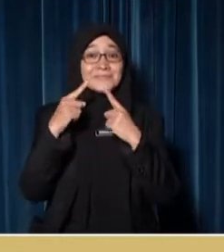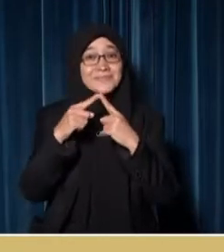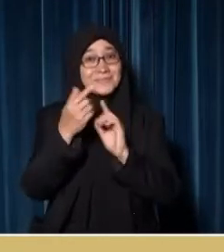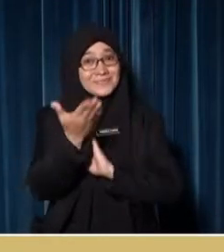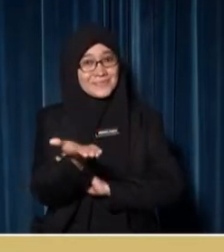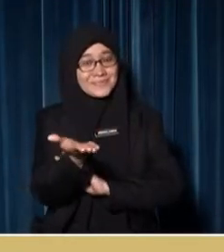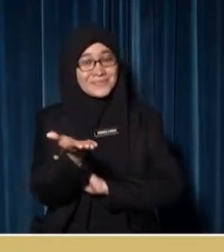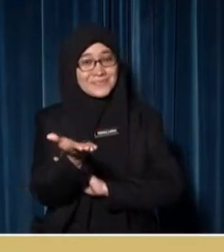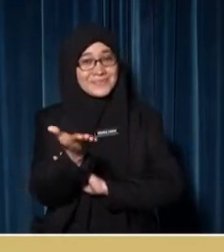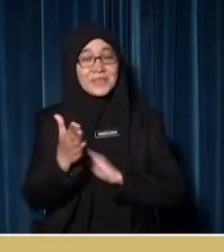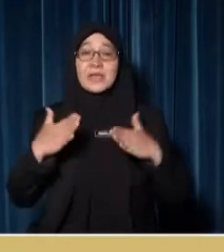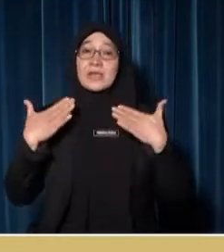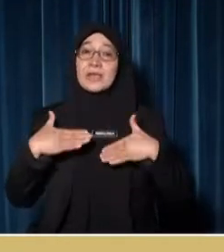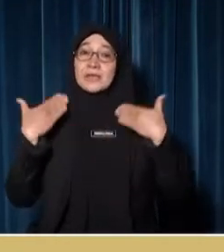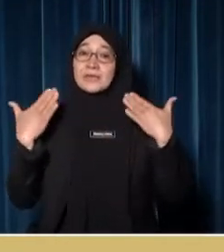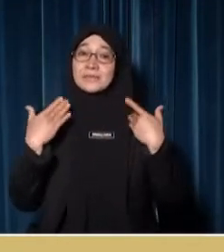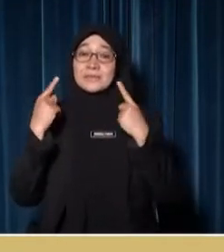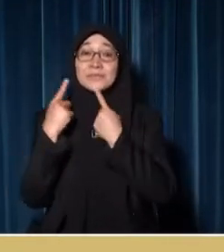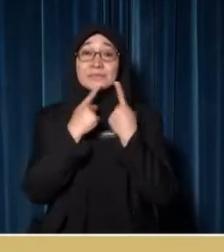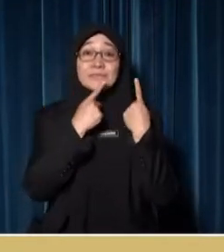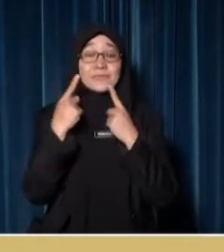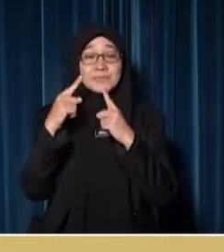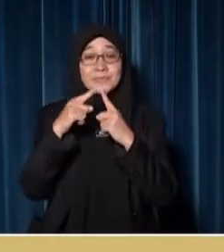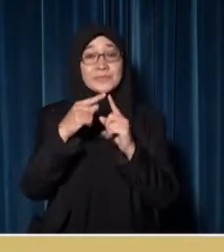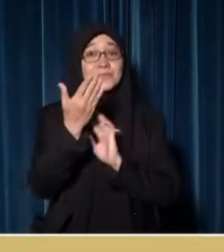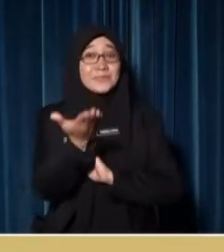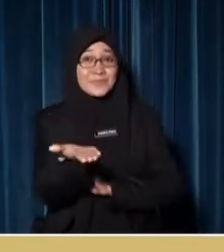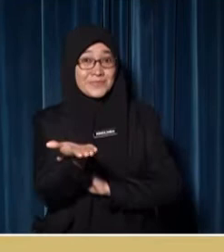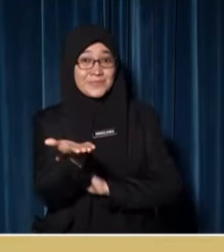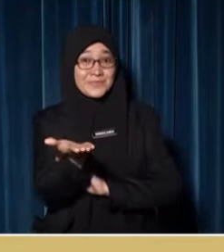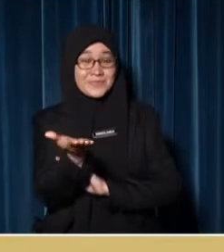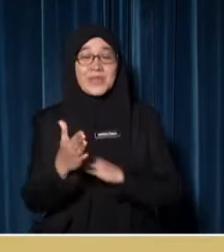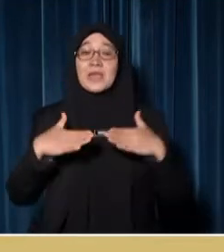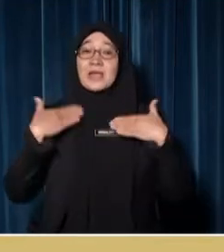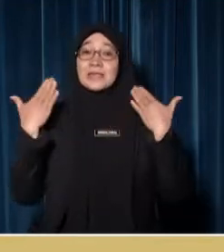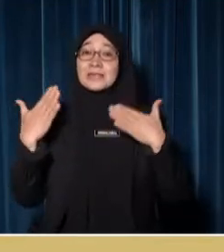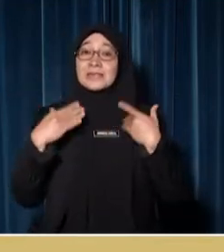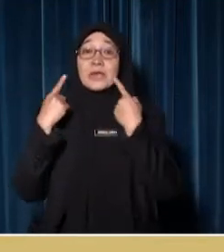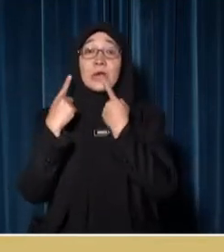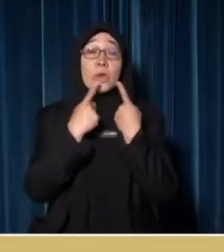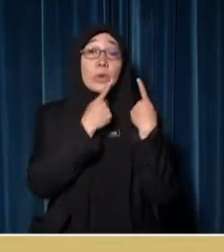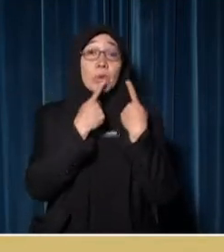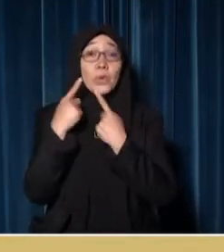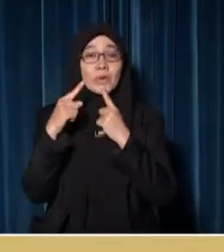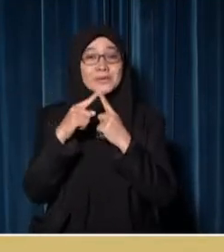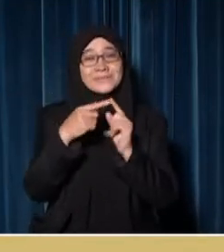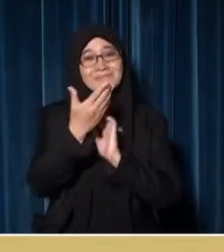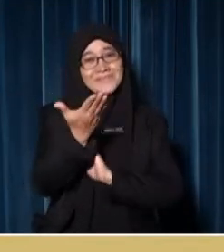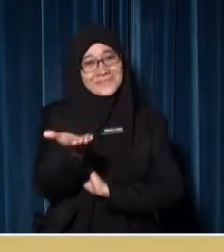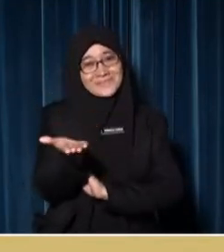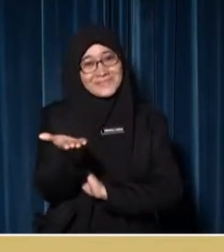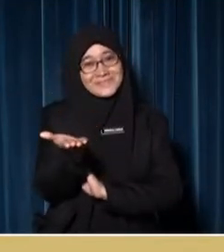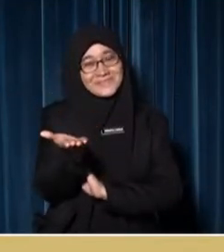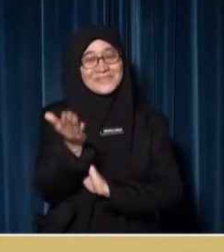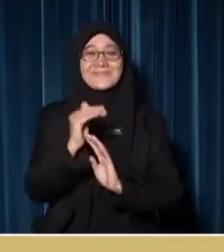birthday to you. Happy birthday to you. Happy birthday to